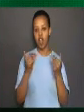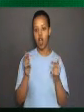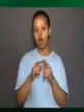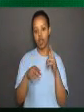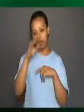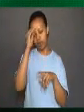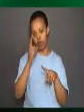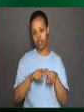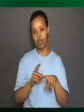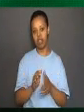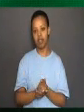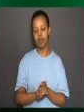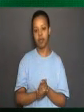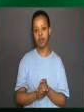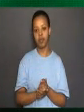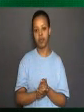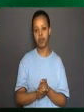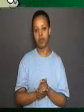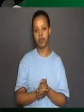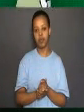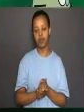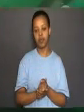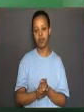Let's get back to our lesson.